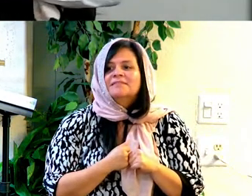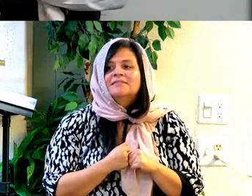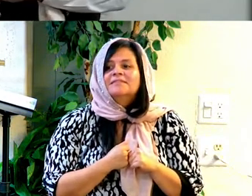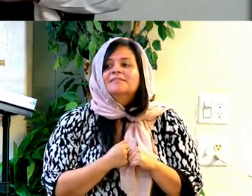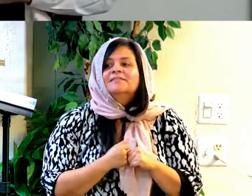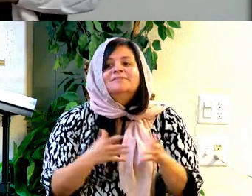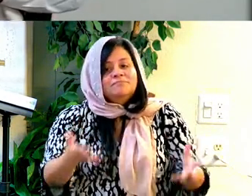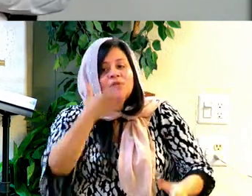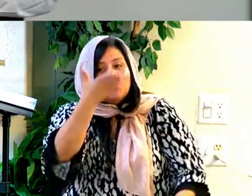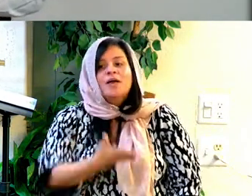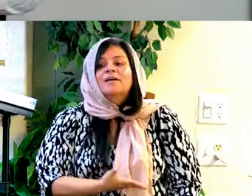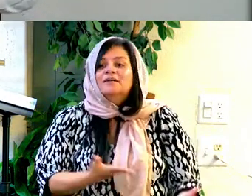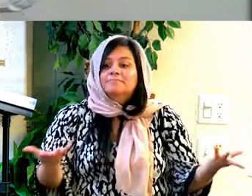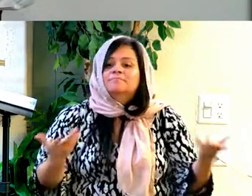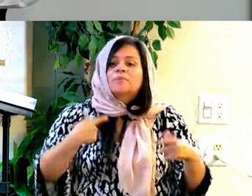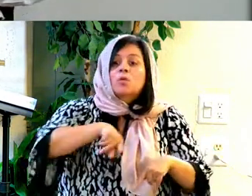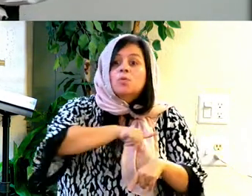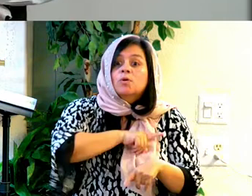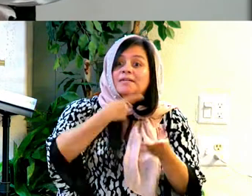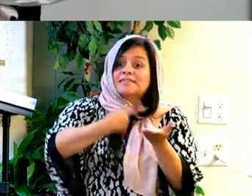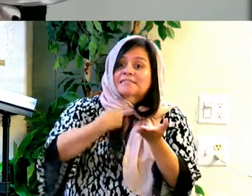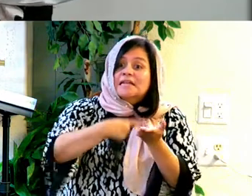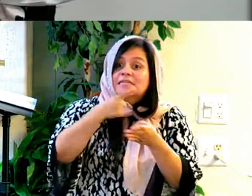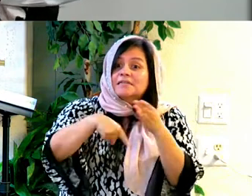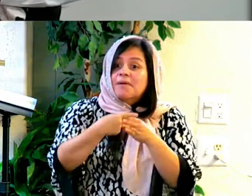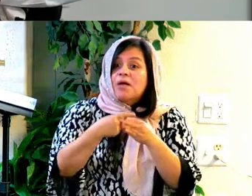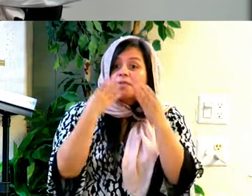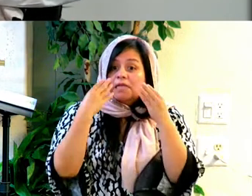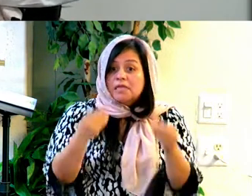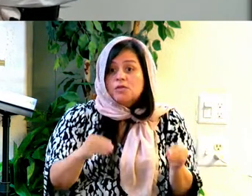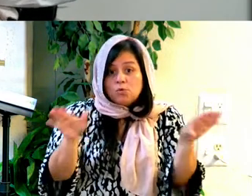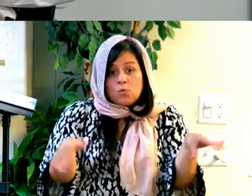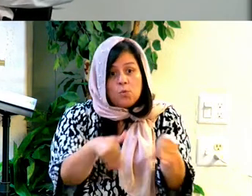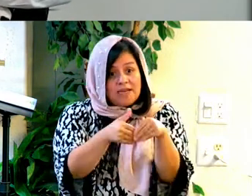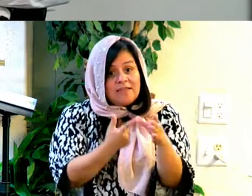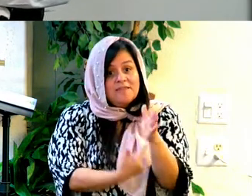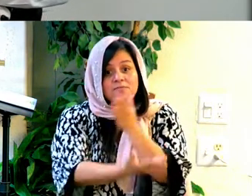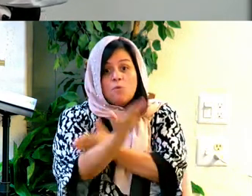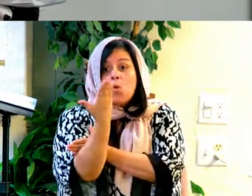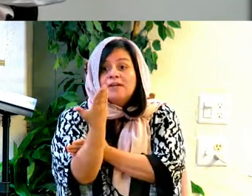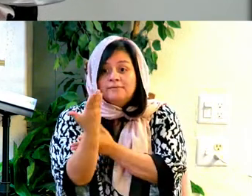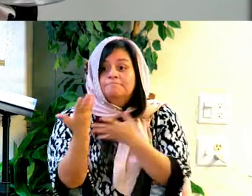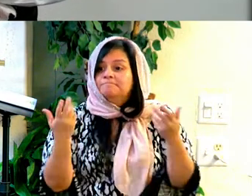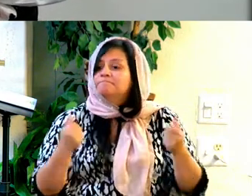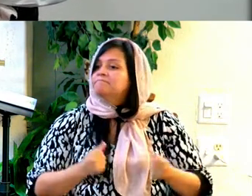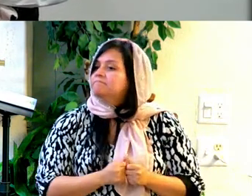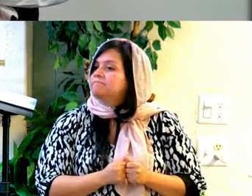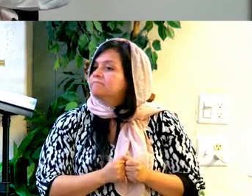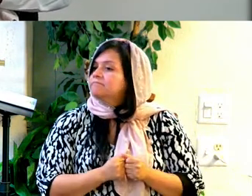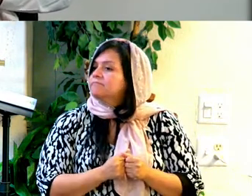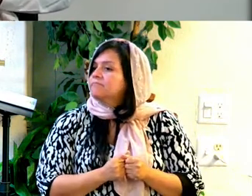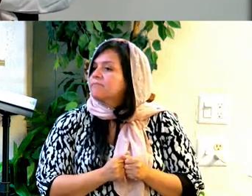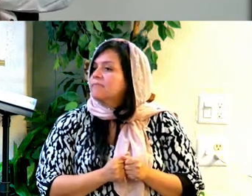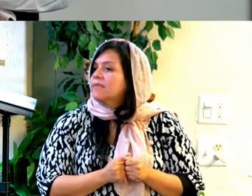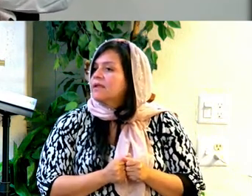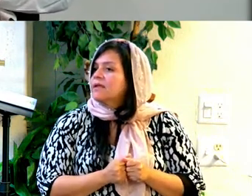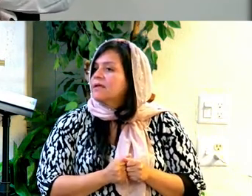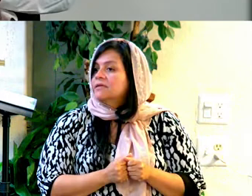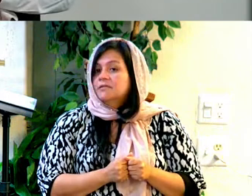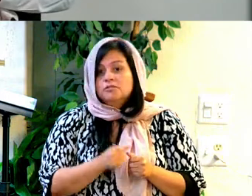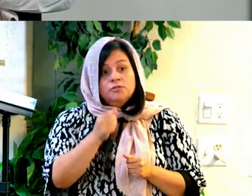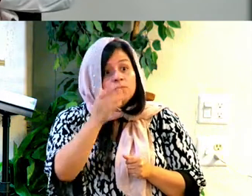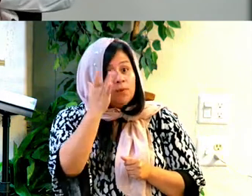welcome. We're going to be talking about the Hebrew wedding this morning. Bienvenidos. Vamos a estar hablando sobre la boda hebrea esta mañana. Because we have a wedding tomorrow.